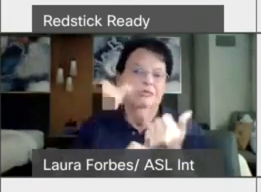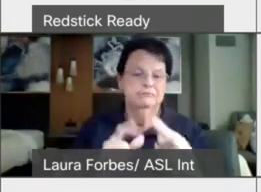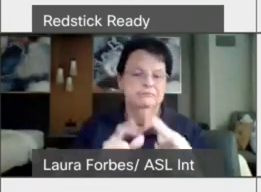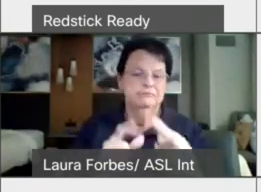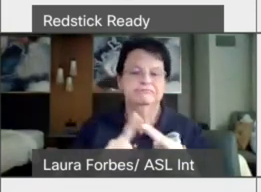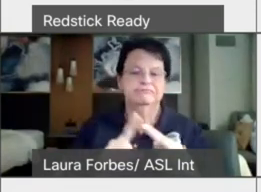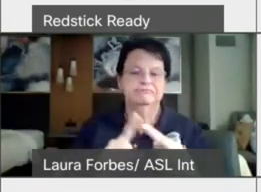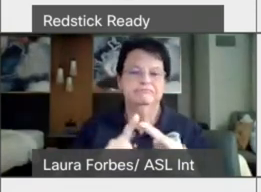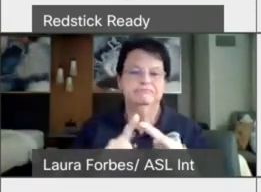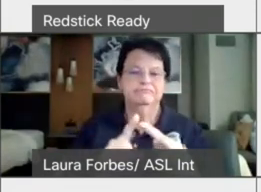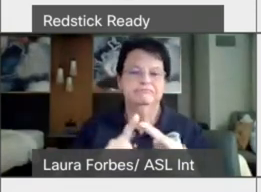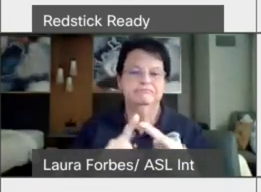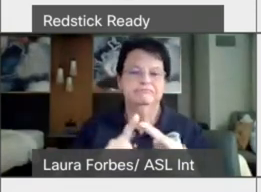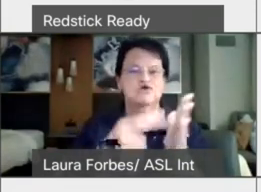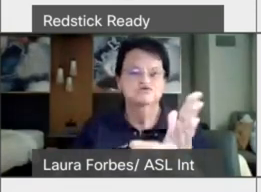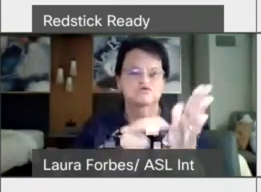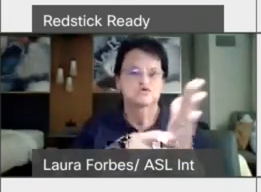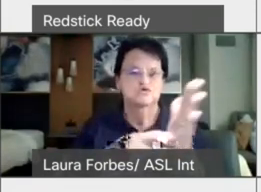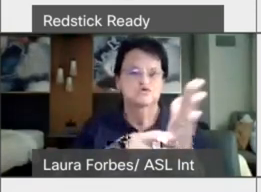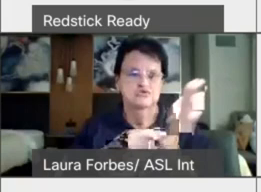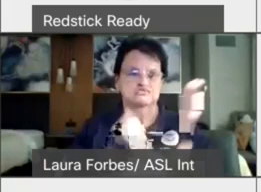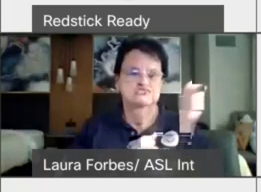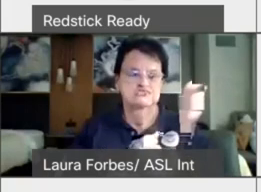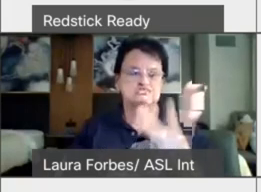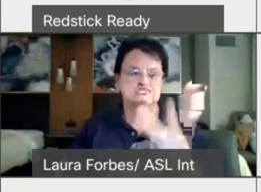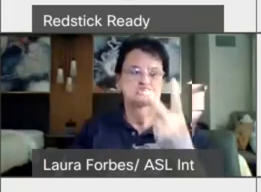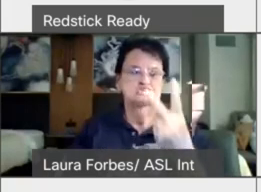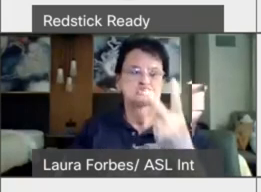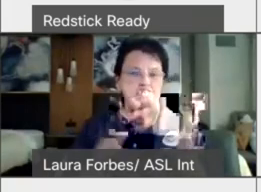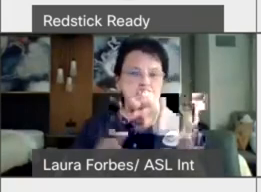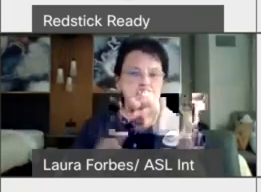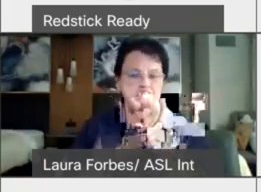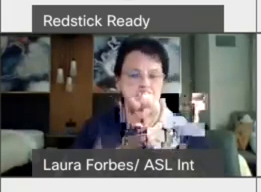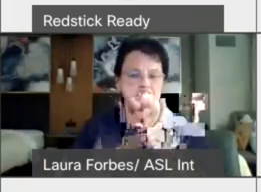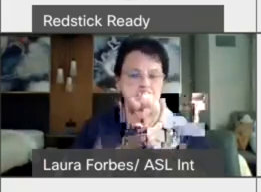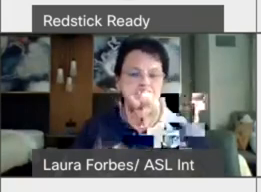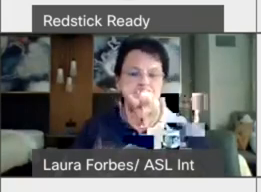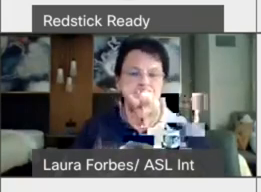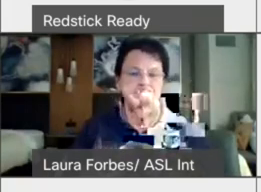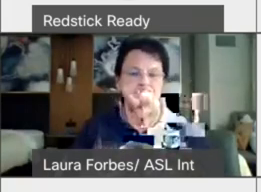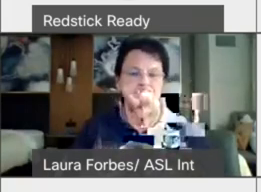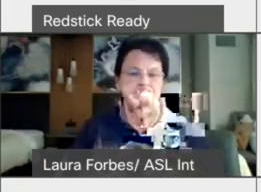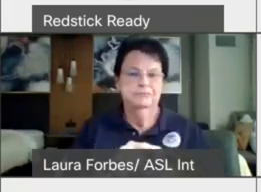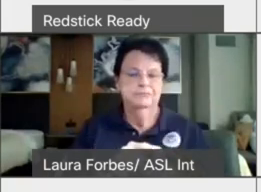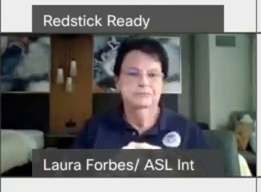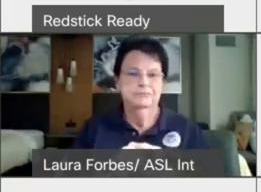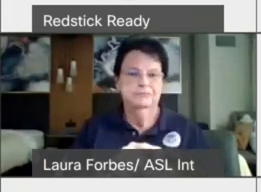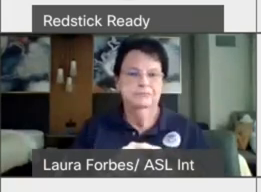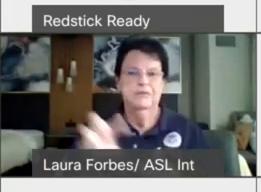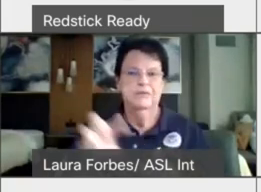your request for assistance. So there are two primary ways to do that. The first is to go on to the website